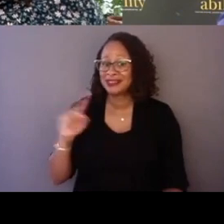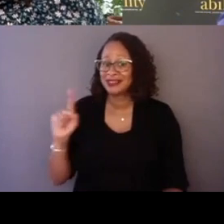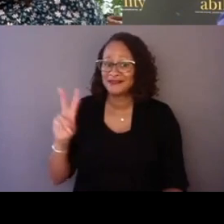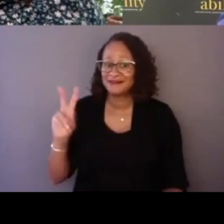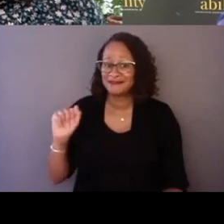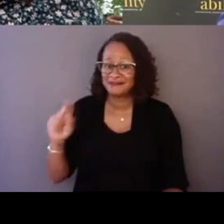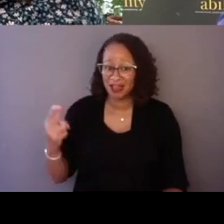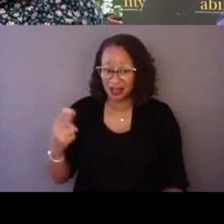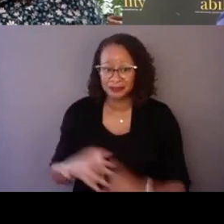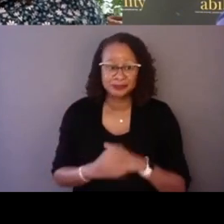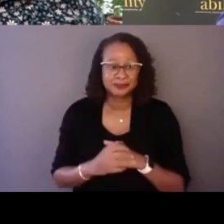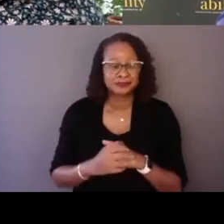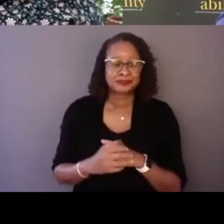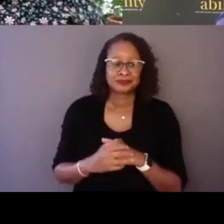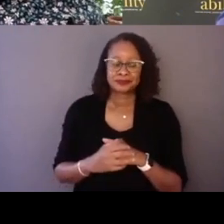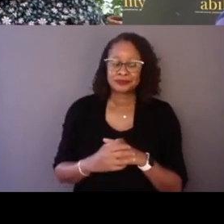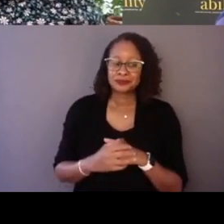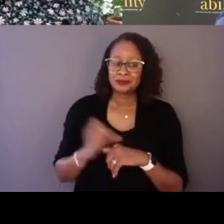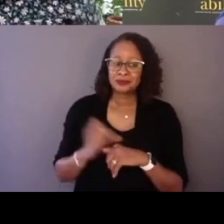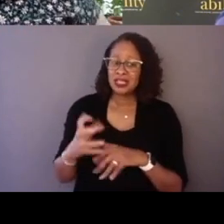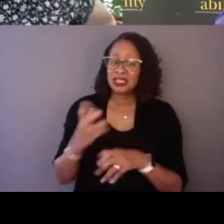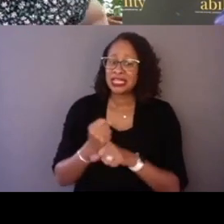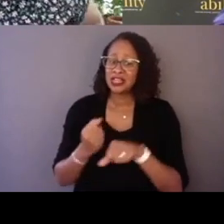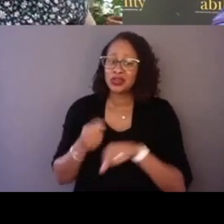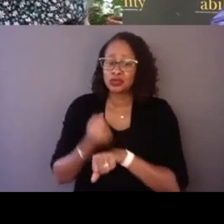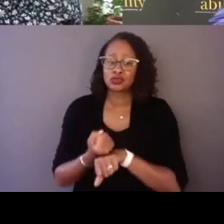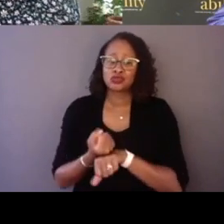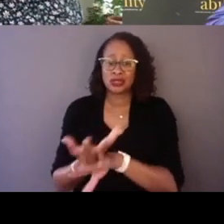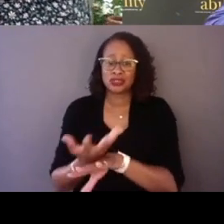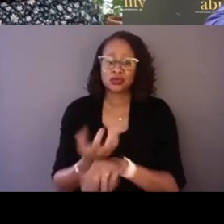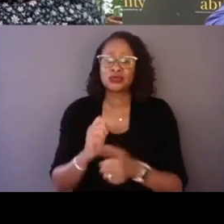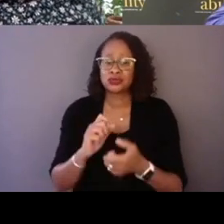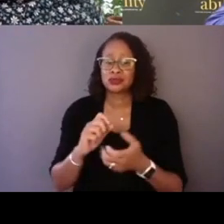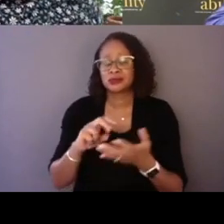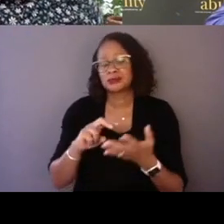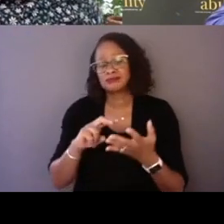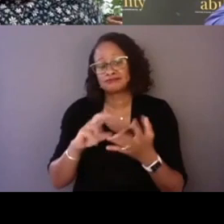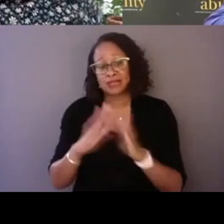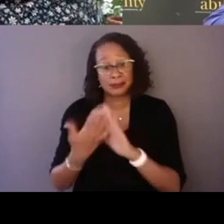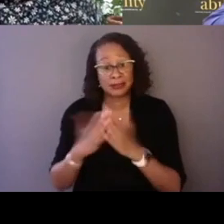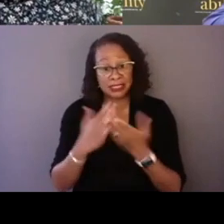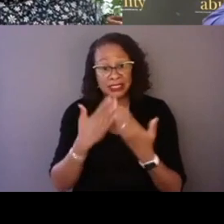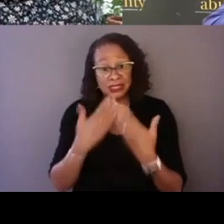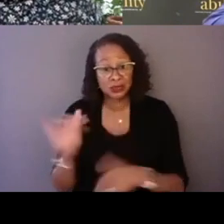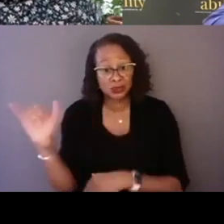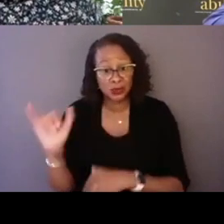grassroots committees is good. And also I think sort of,